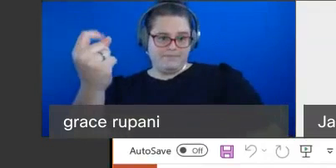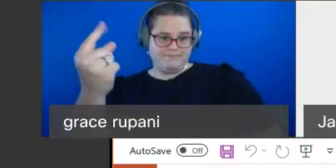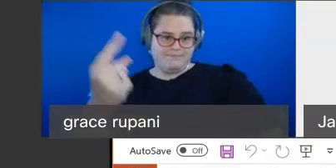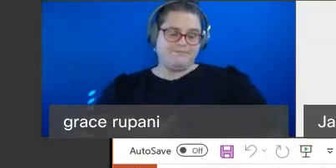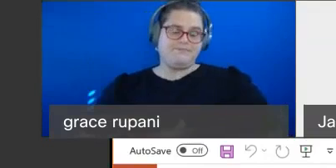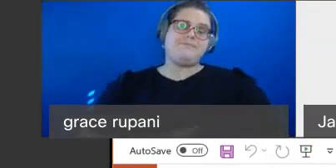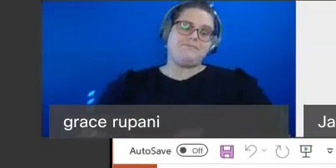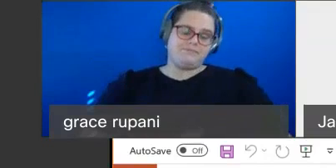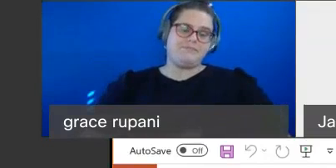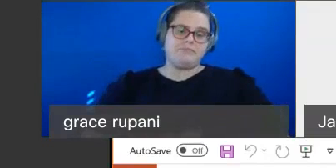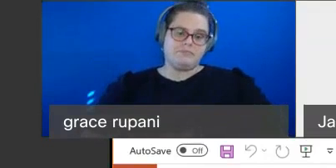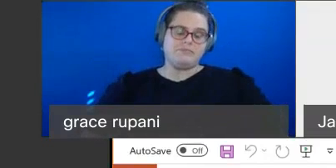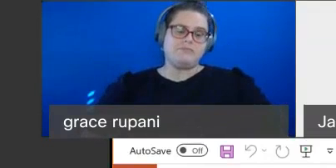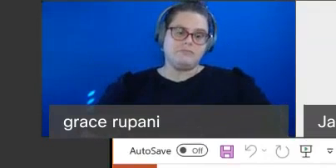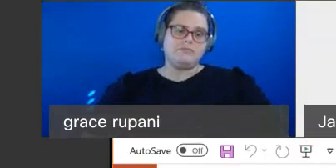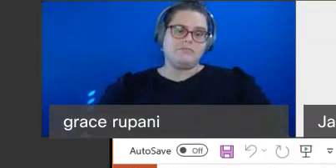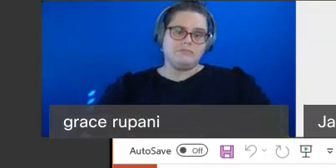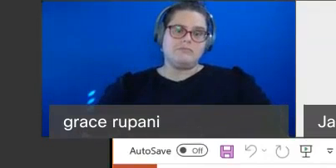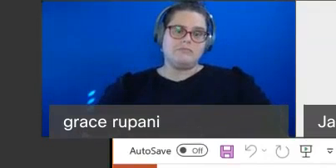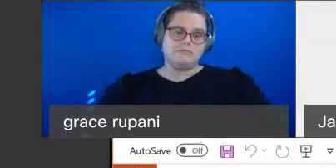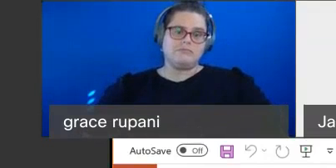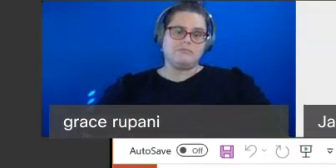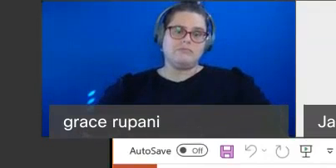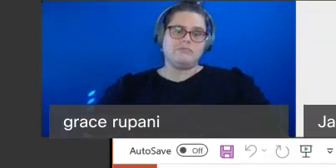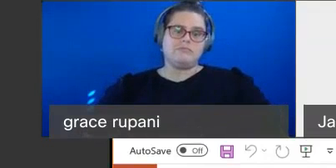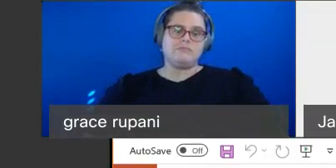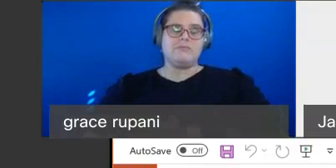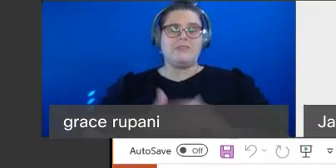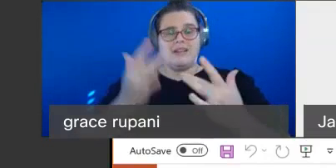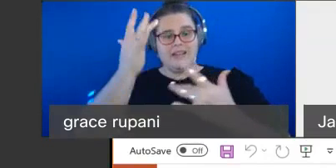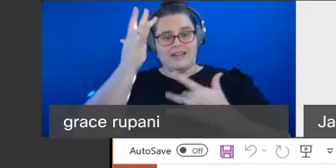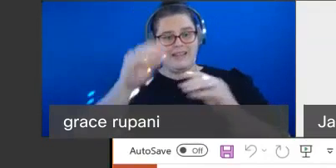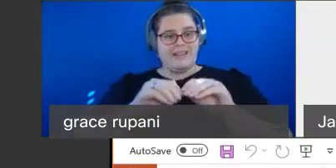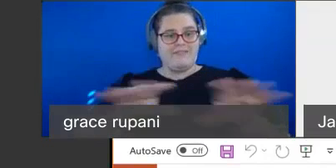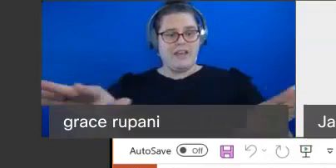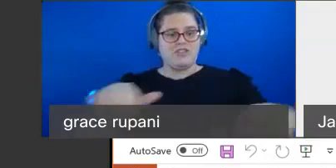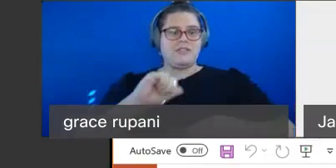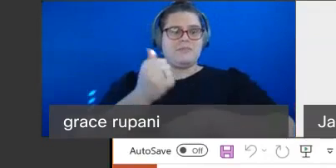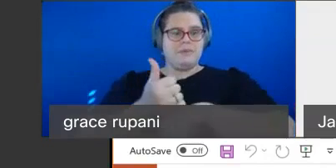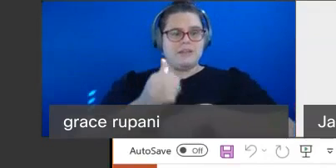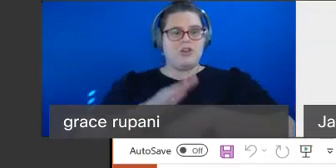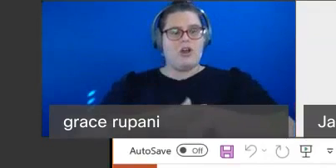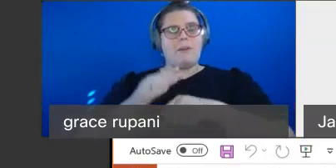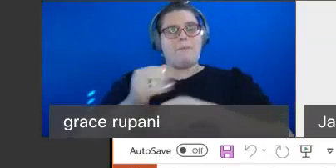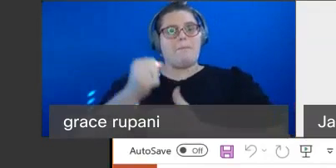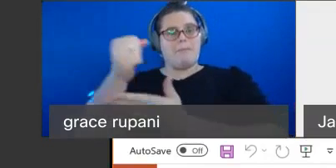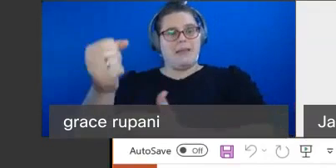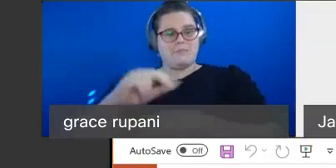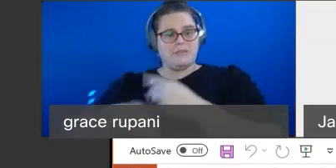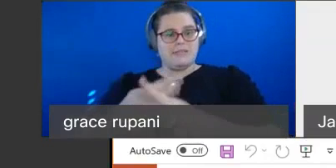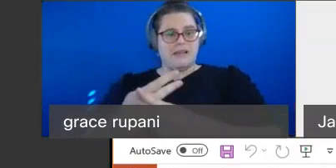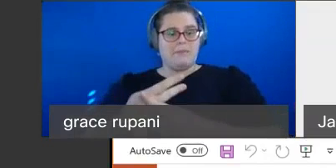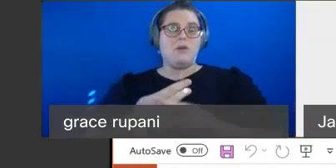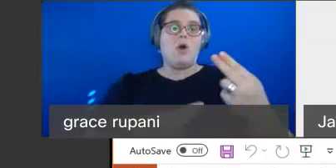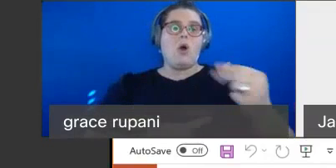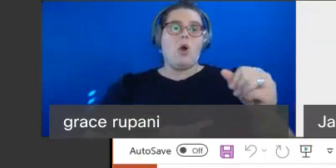Um, Infections by placement type. In host home, we have 5. You'll